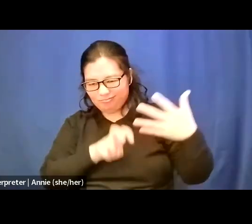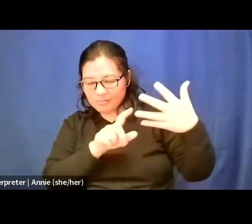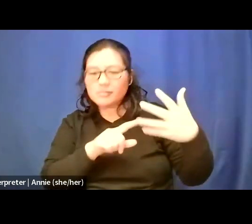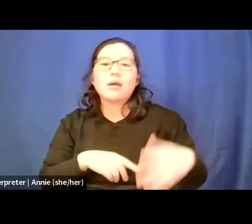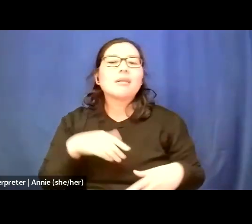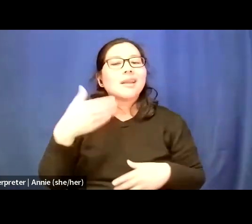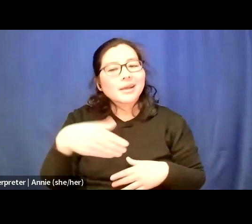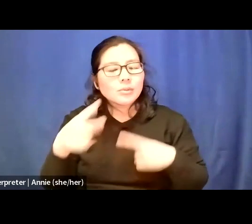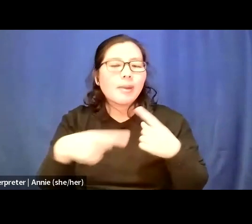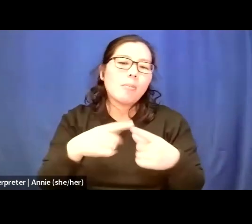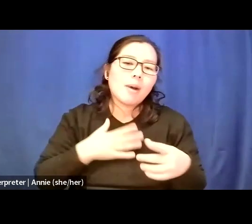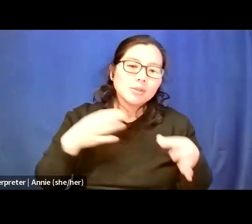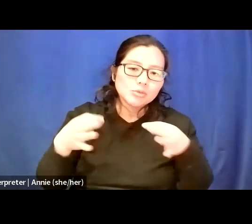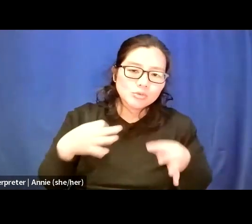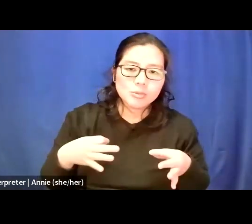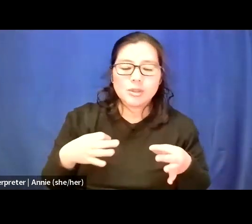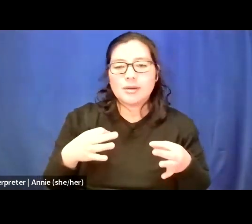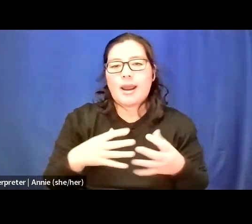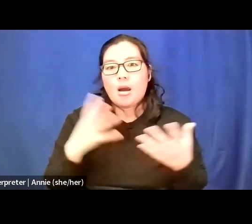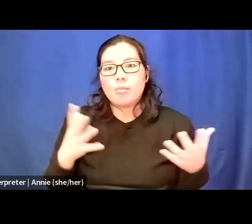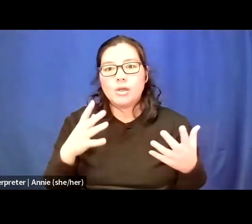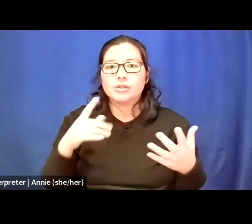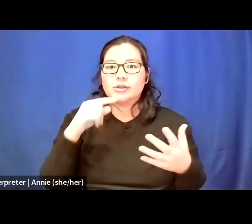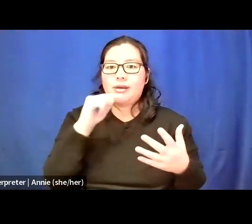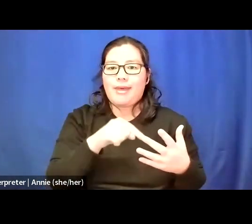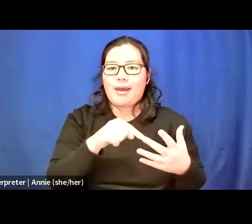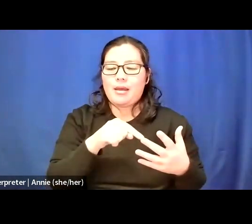description and how much I thought page composition was important.